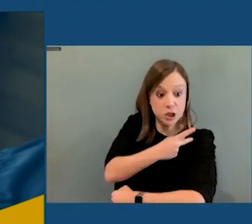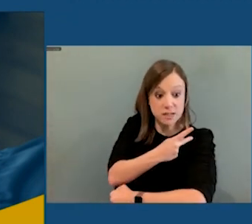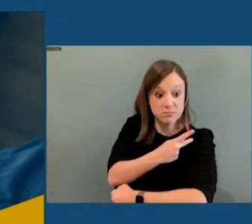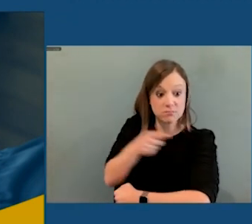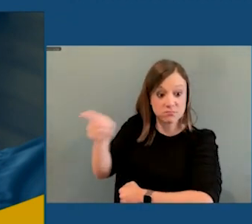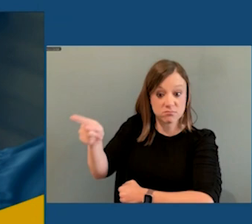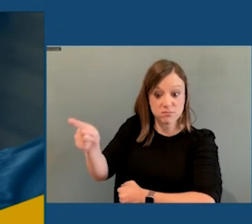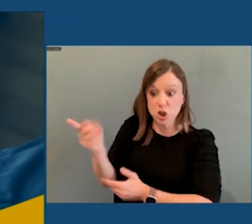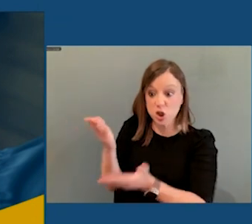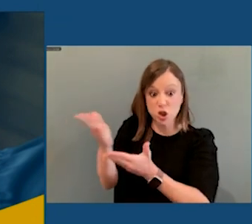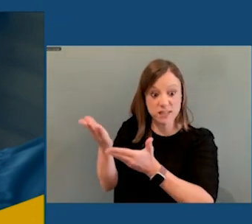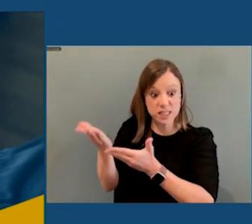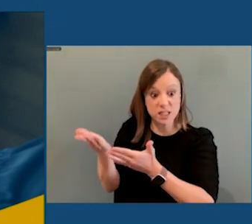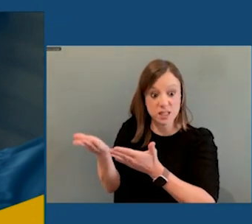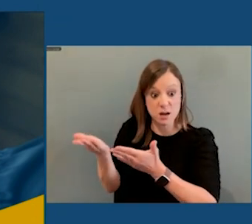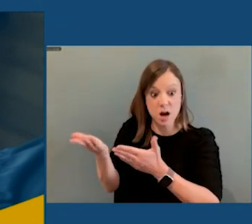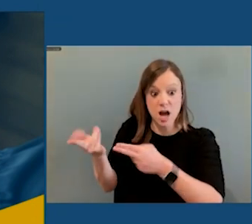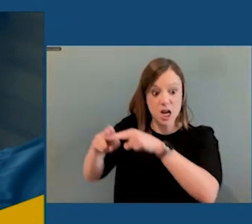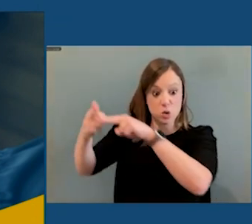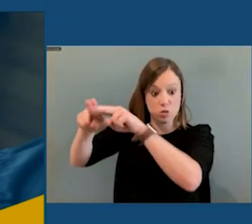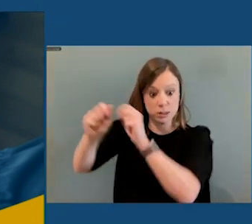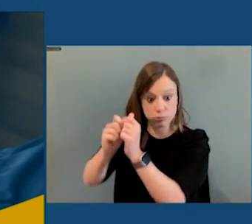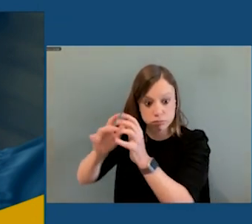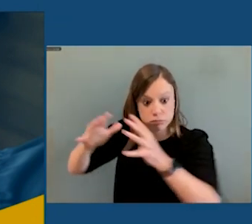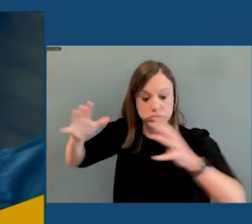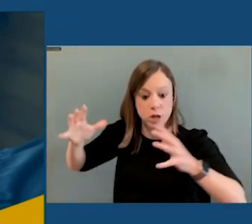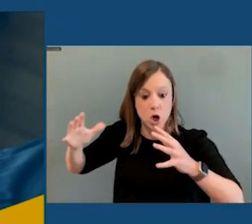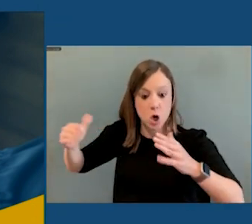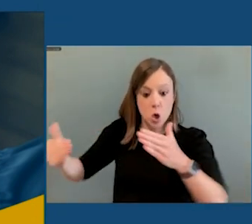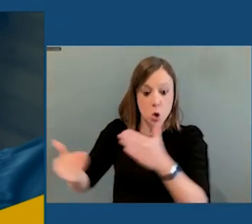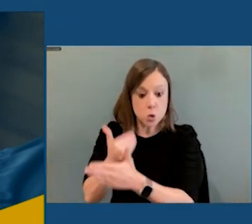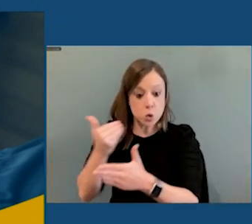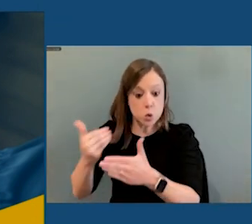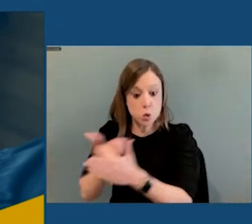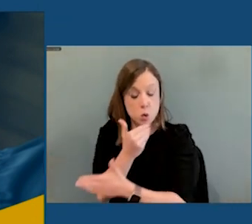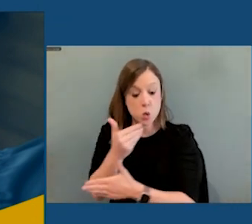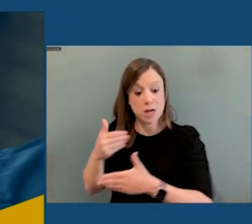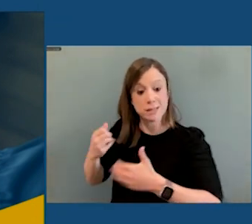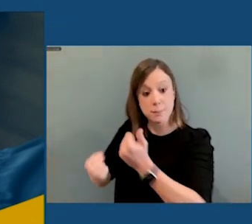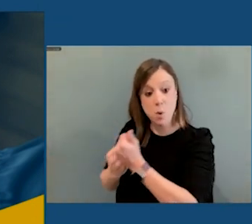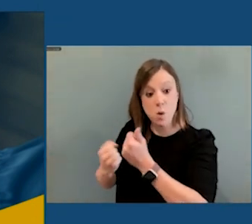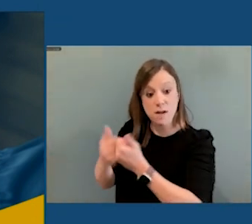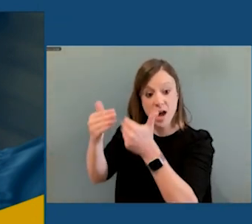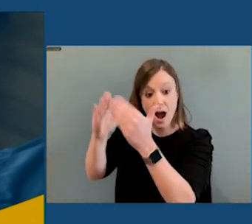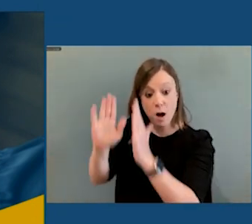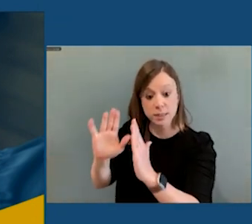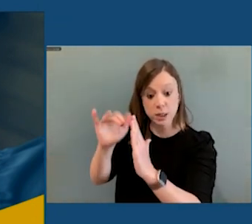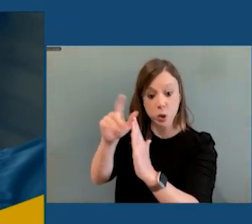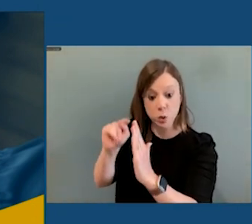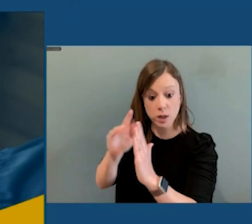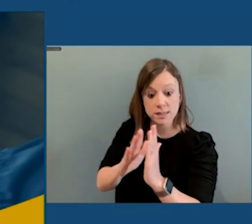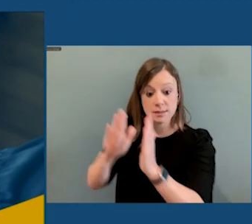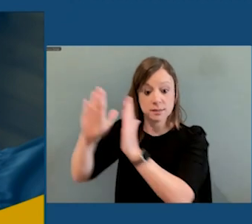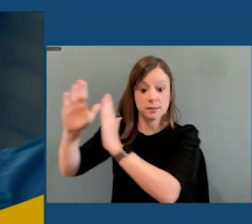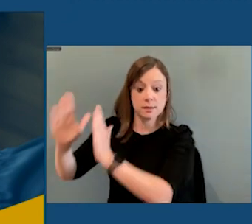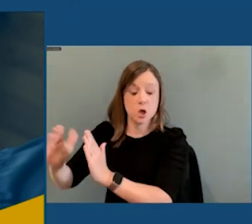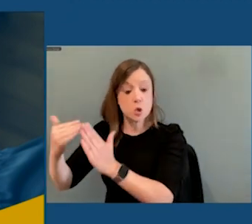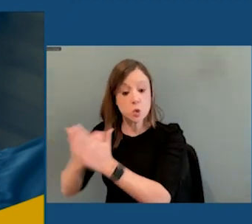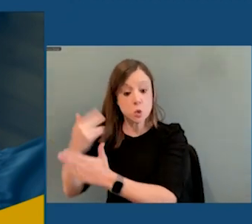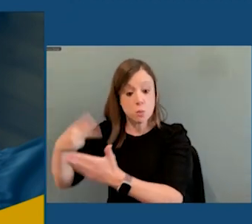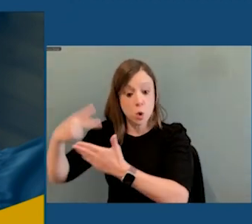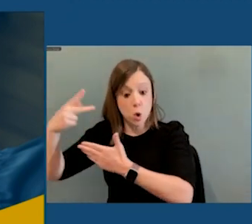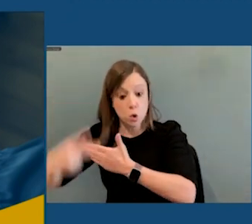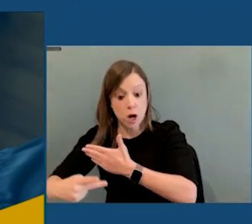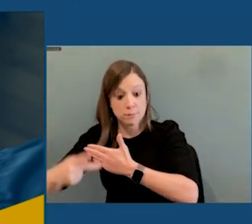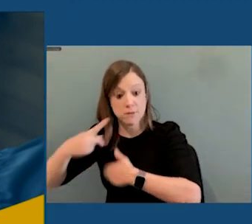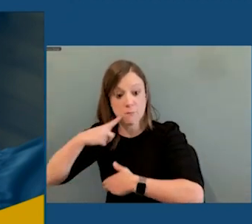more supportive housing units, launch new programs especially targeted toward our children. Our investments are already making